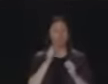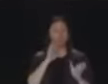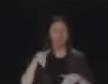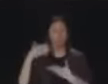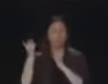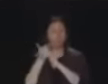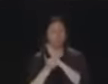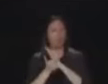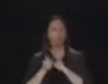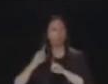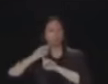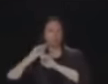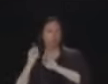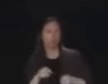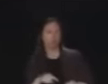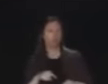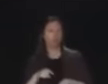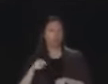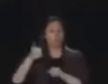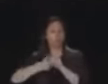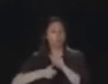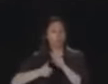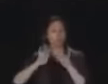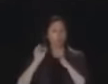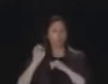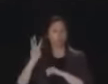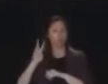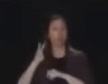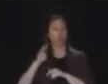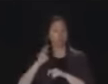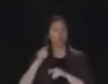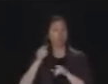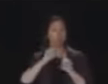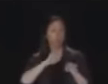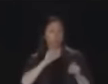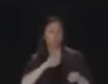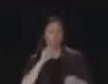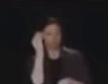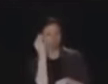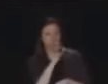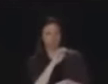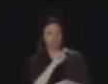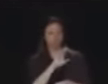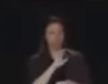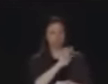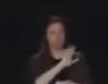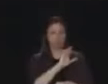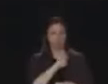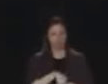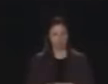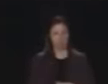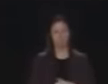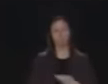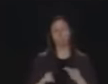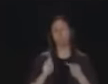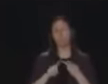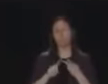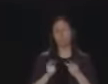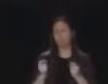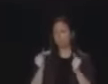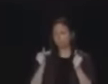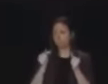authorities to FINTRAC on a permanent basis. Second, the government is issuing an order with immediate